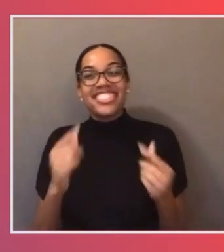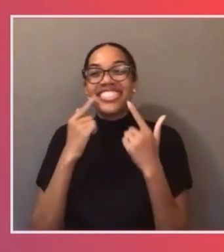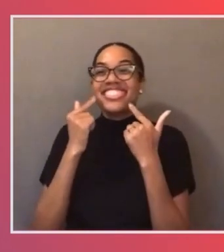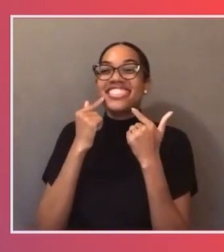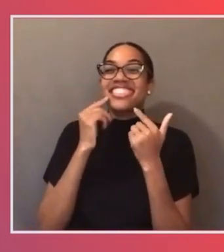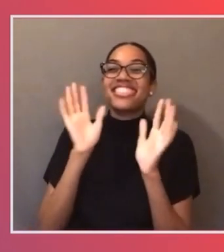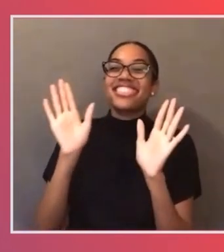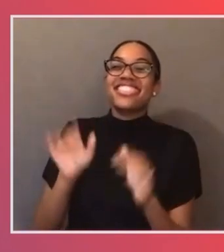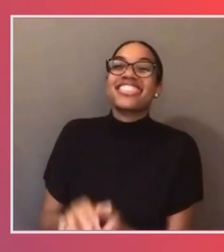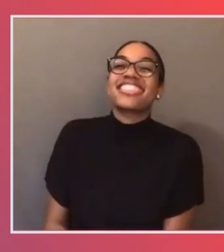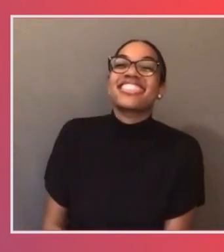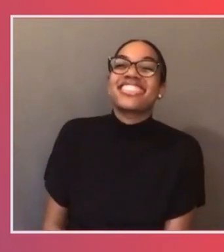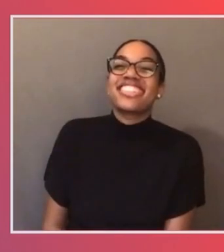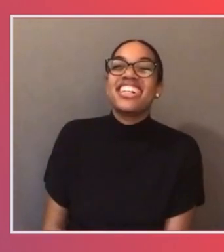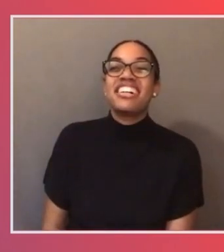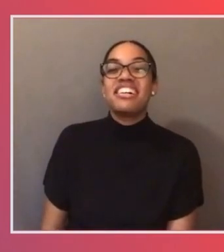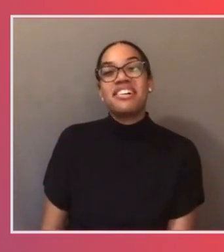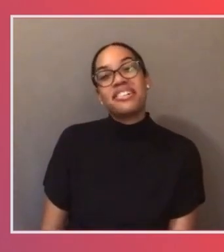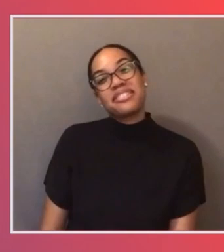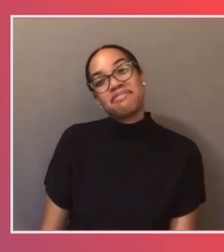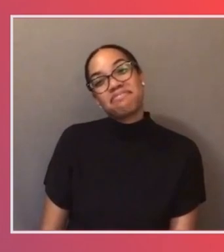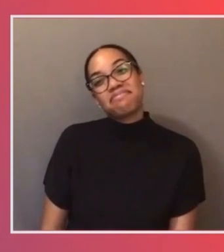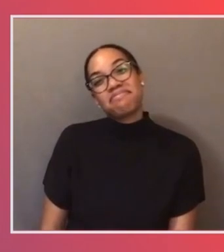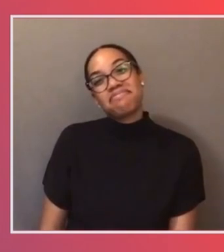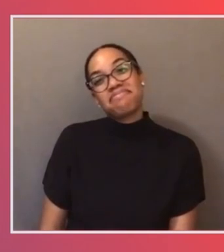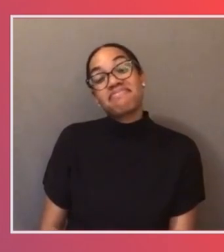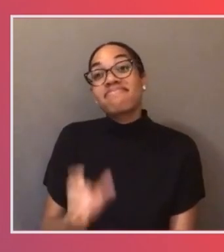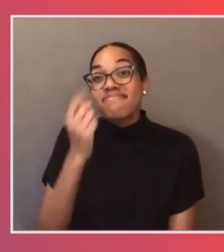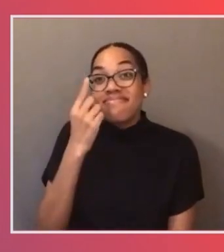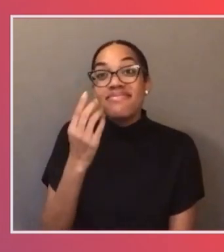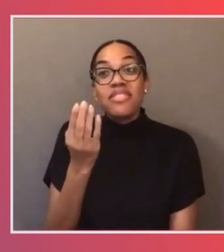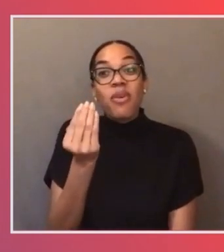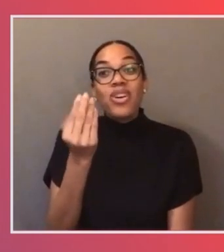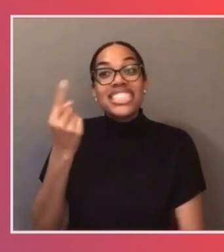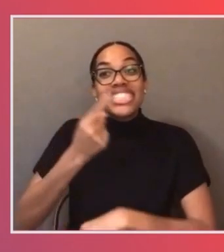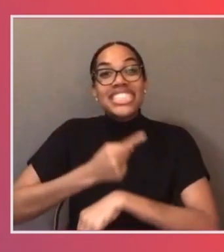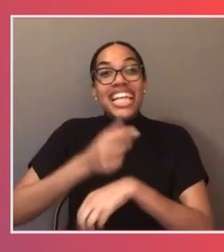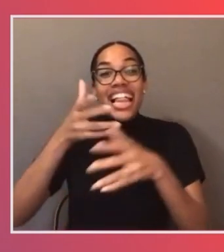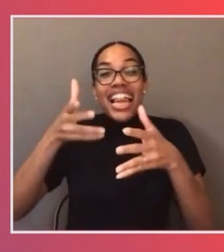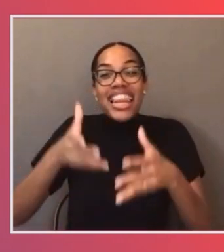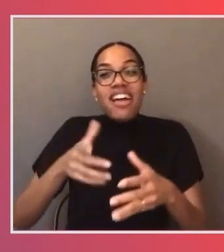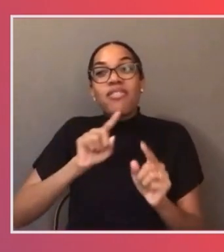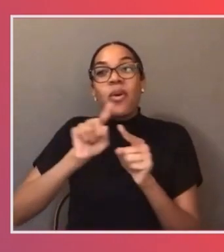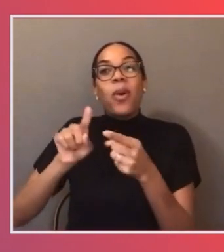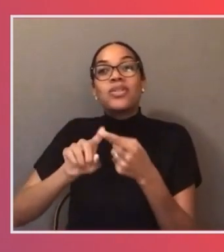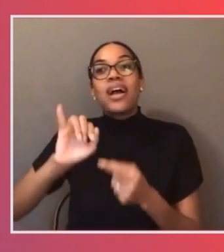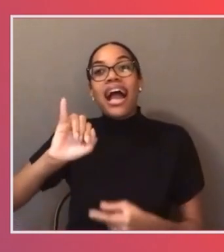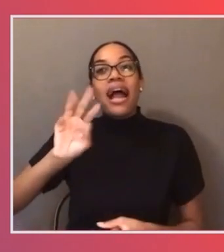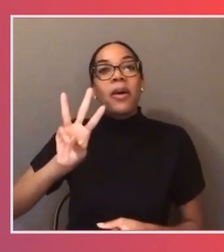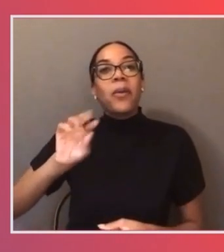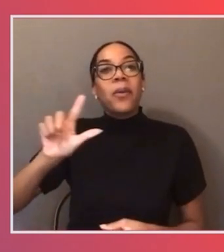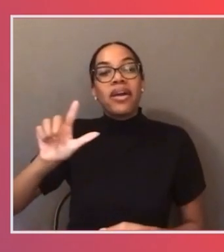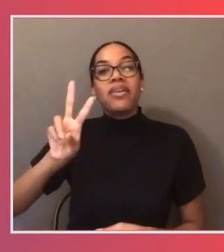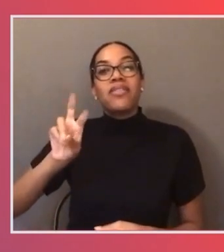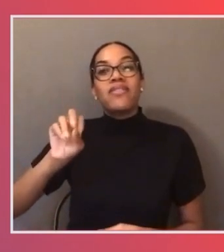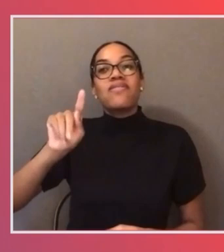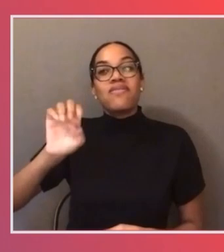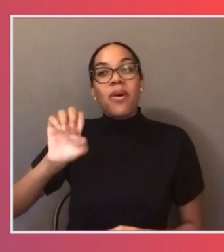And 14 days to go, and go to iwillvote.com. I forgot to, I should have mentioned that. The website, very important,